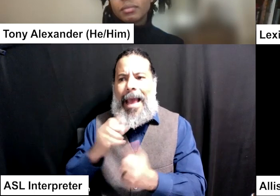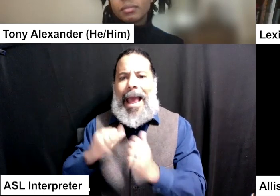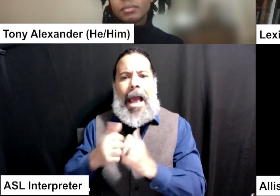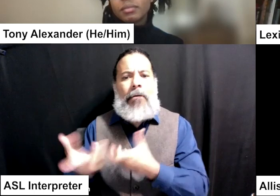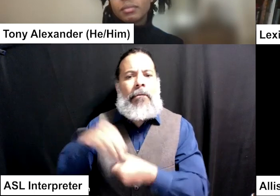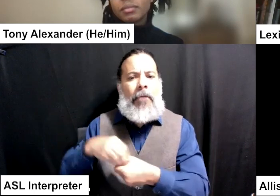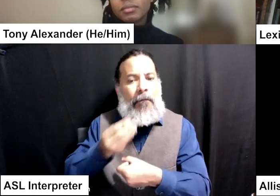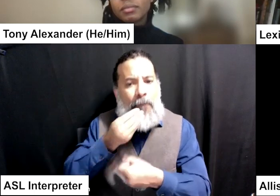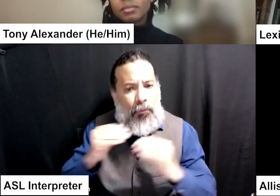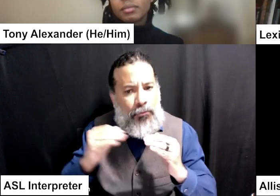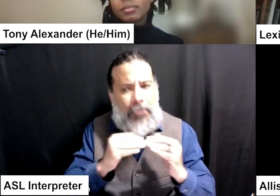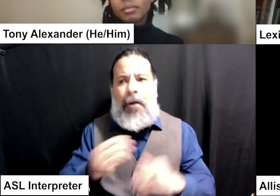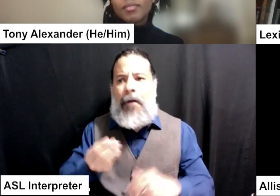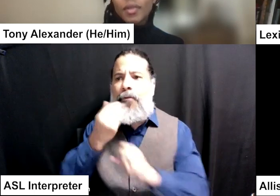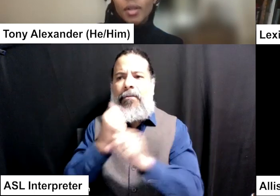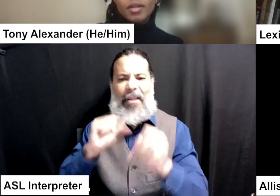food sovereignty into that?